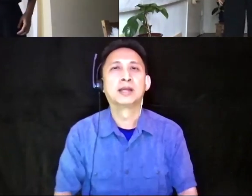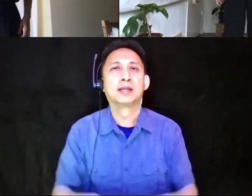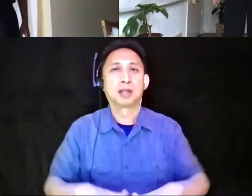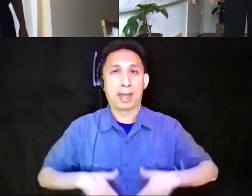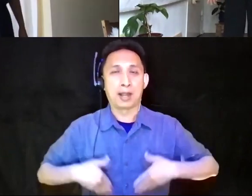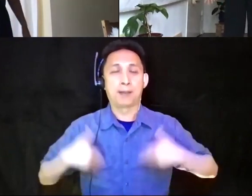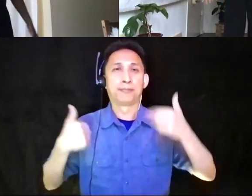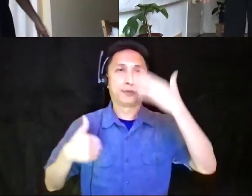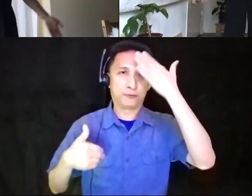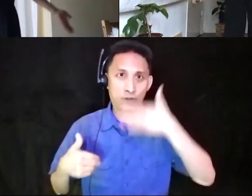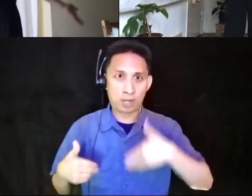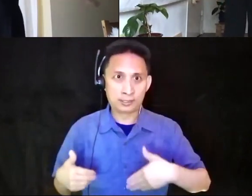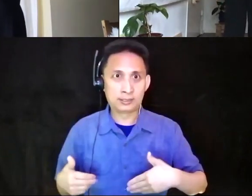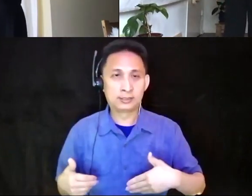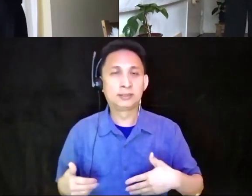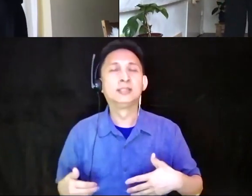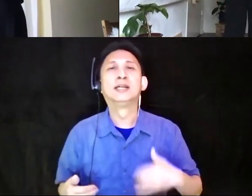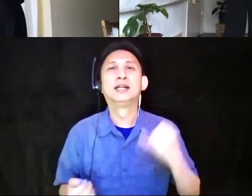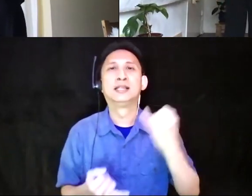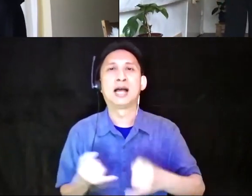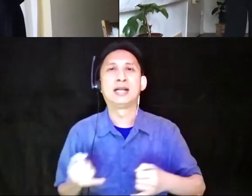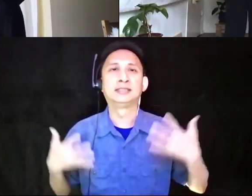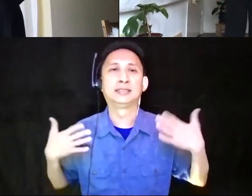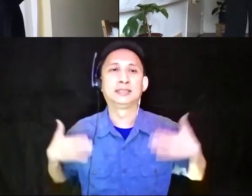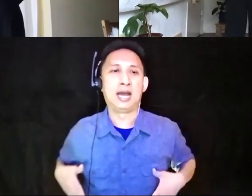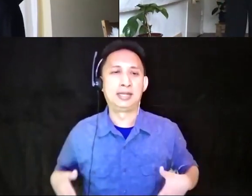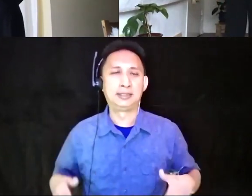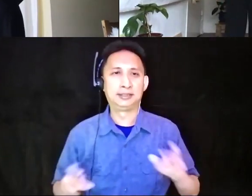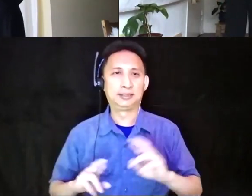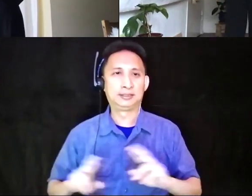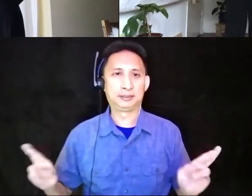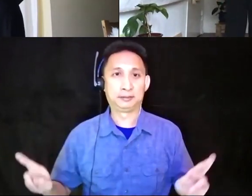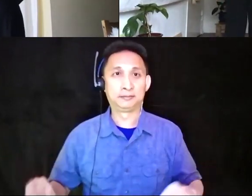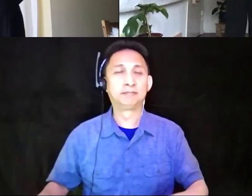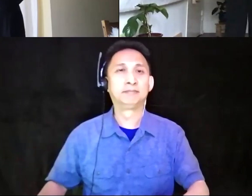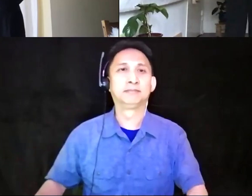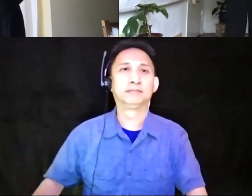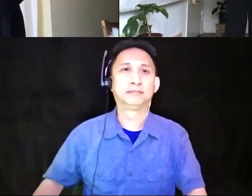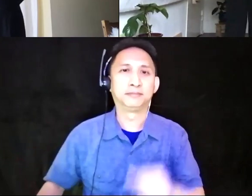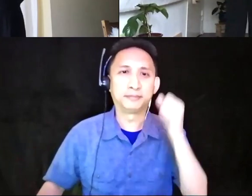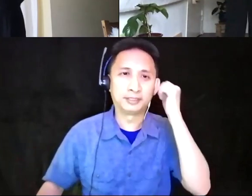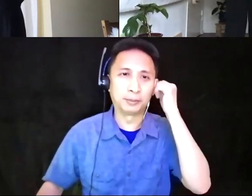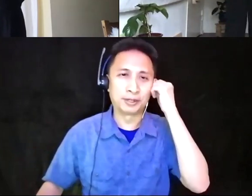And last for the sides. So coming back up, gathering the chi as you inhale.